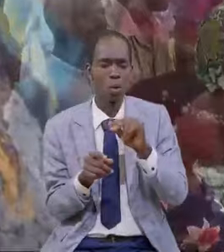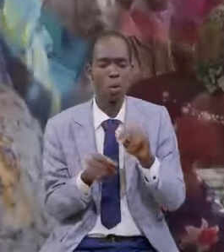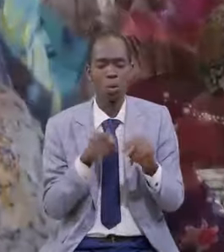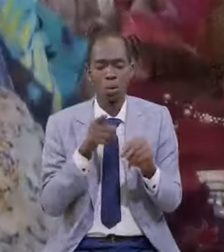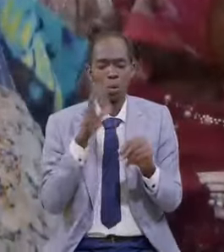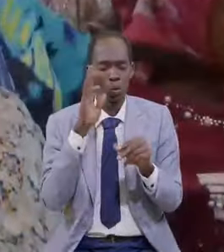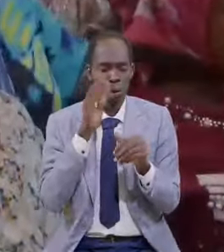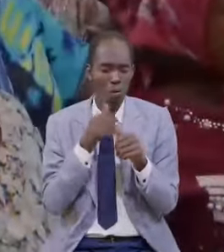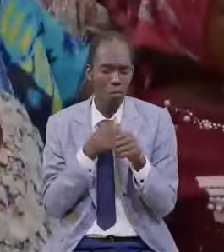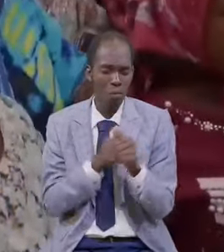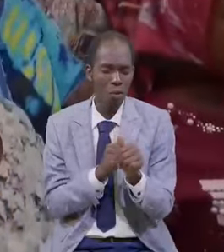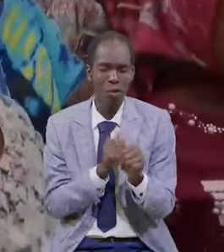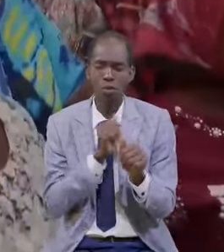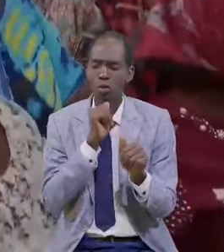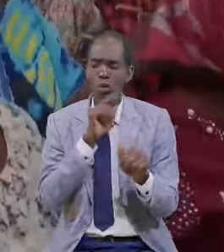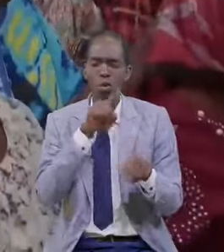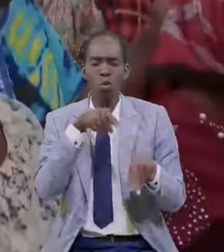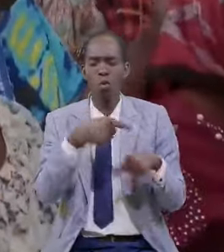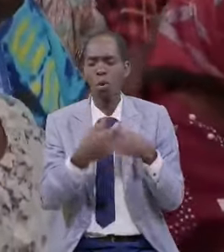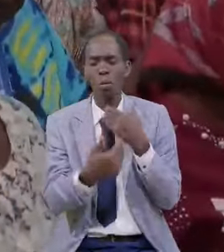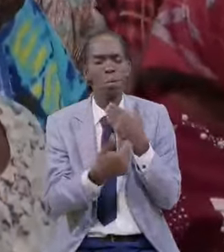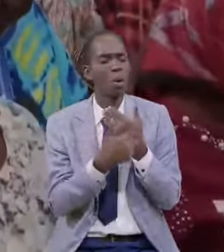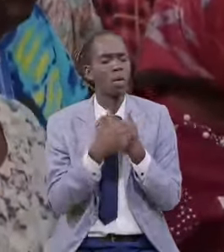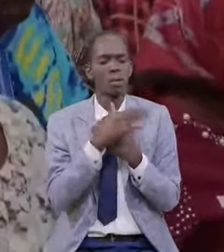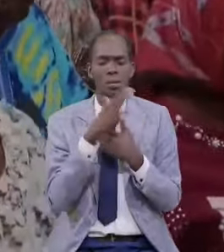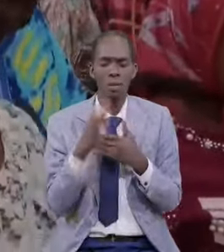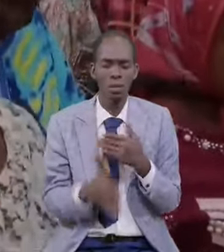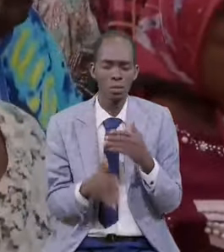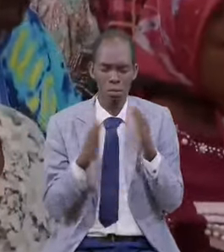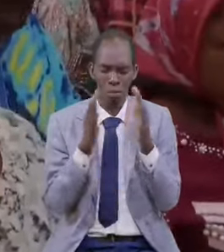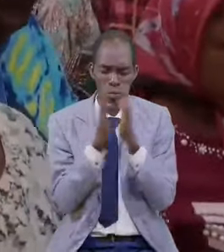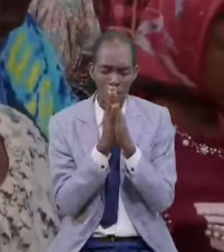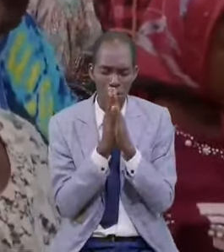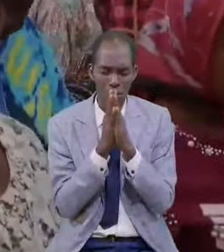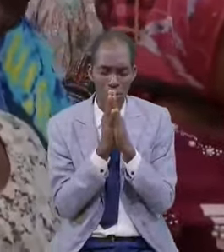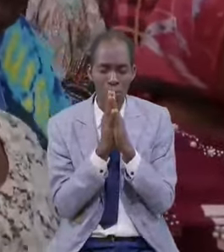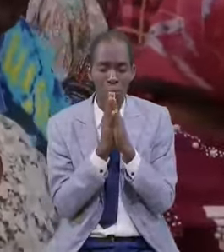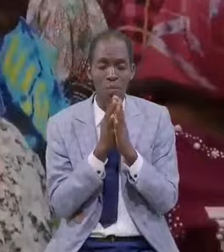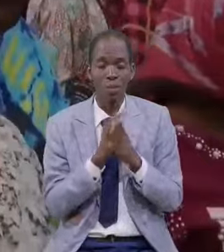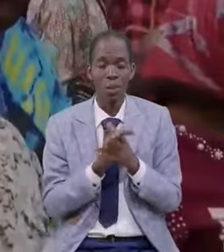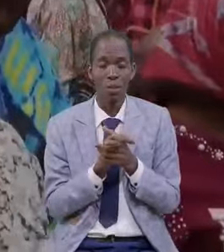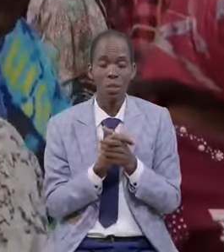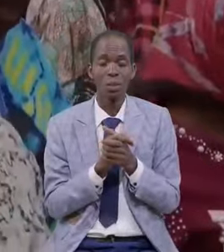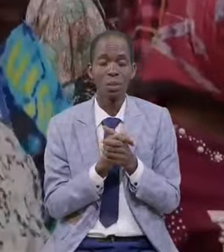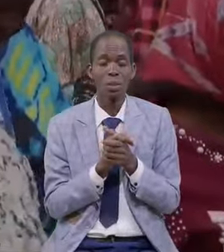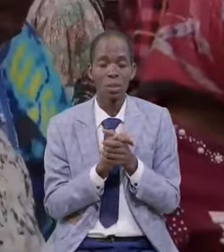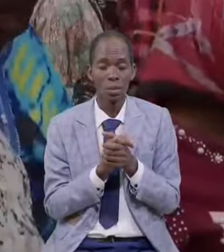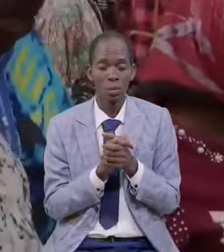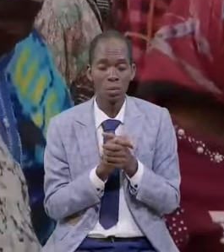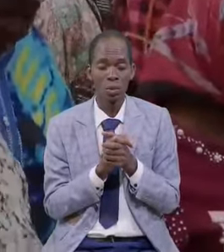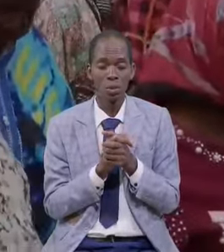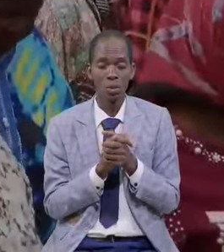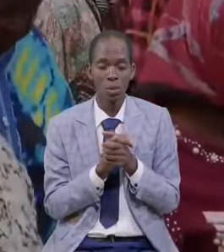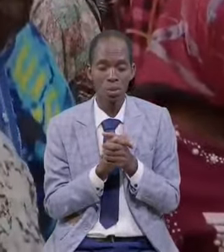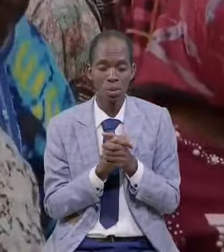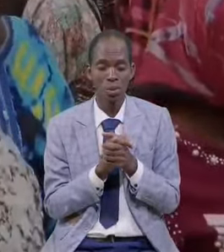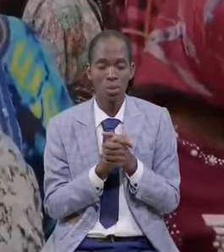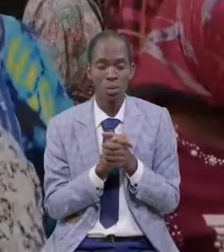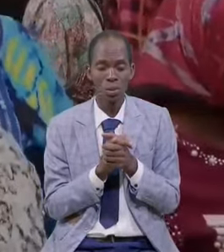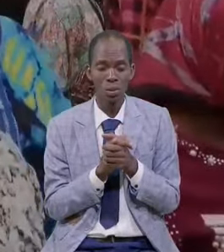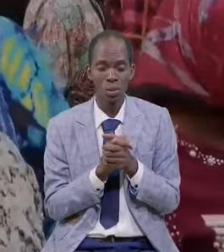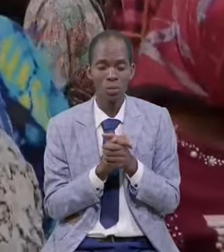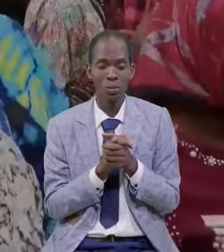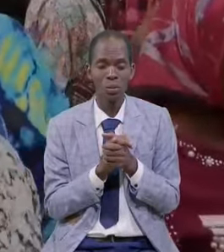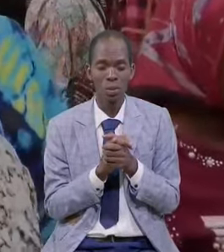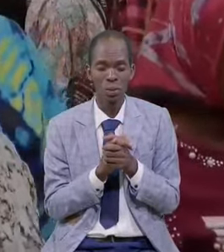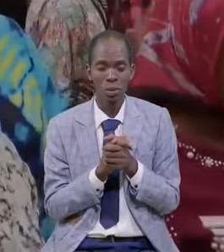shining Saint be a shining believer because Jesus is the image of the Splendor and shining through